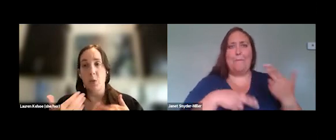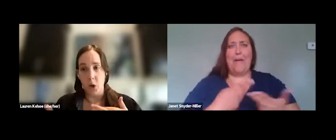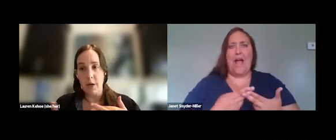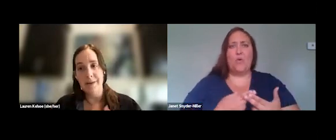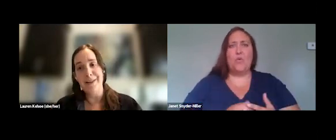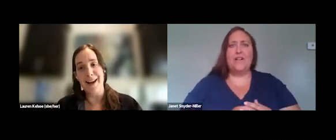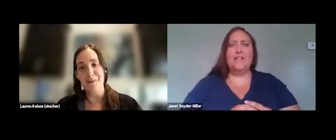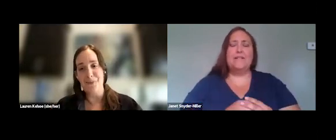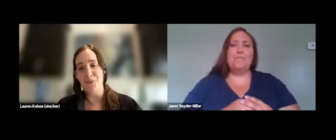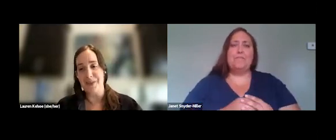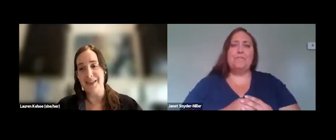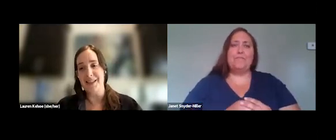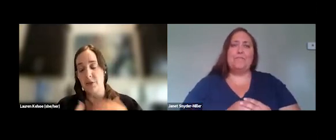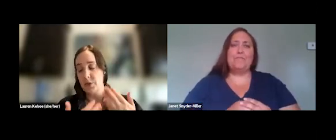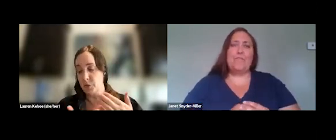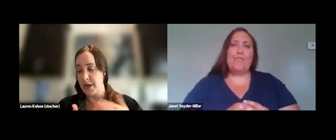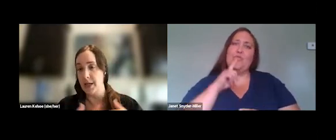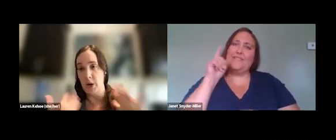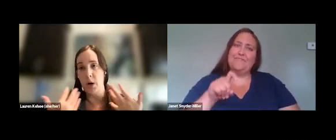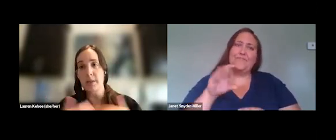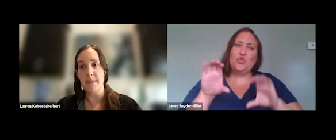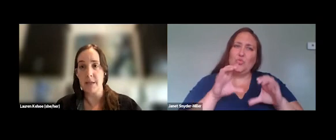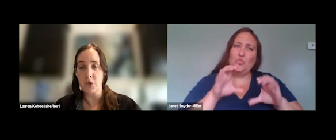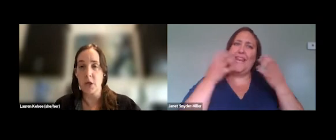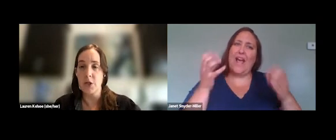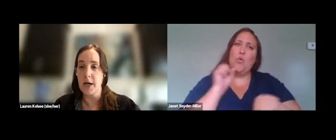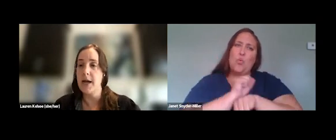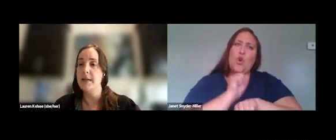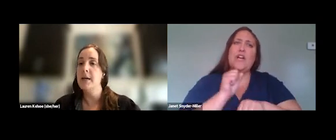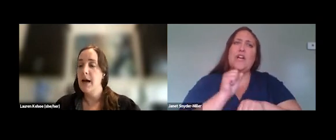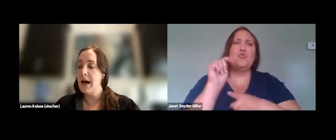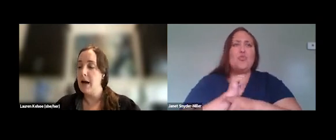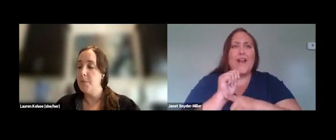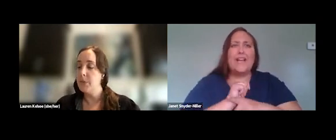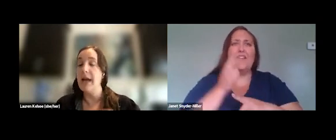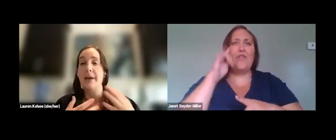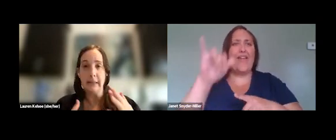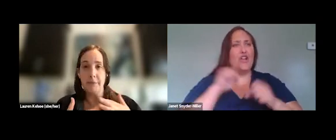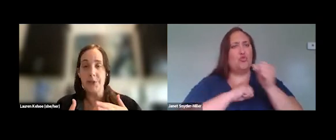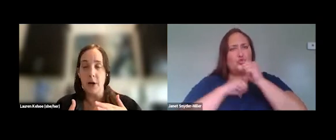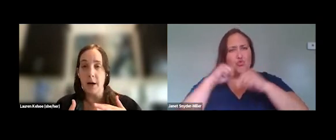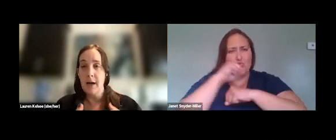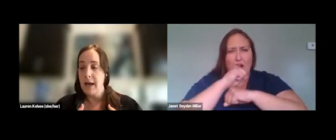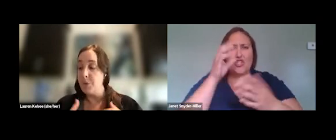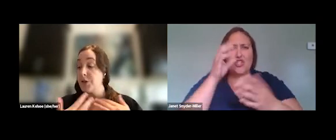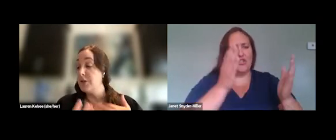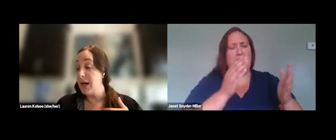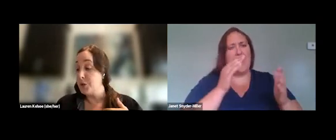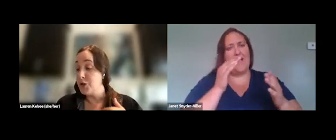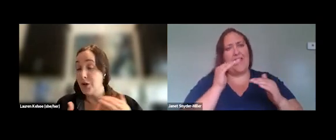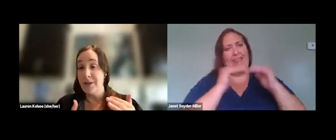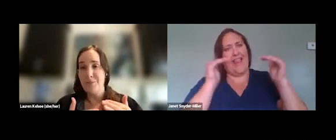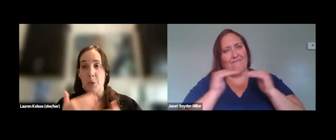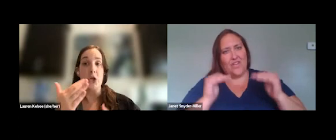a little bit of work with this to do some training about what semantic structure and kind of heading levels are. And we also